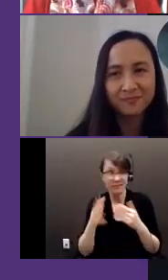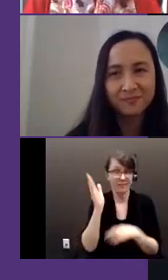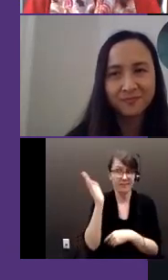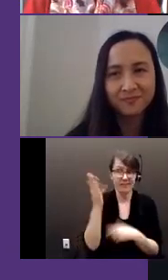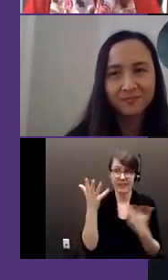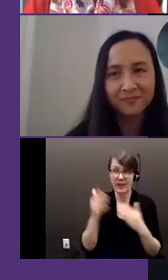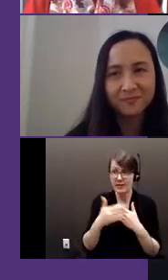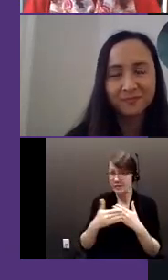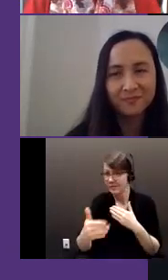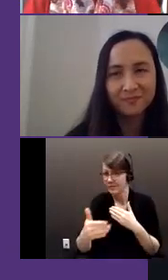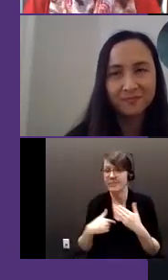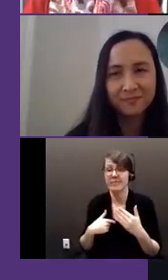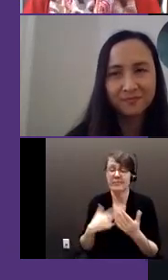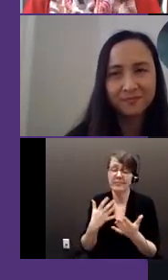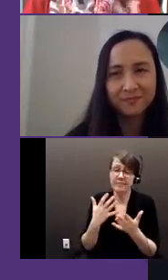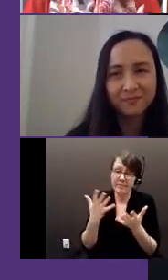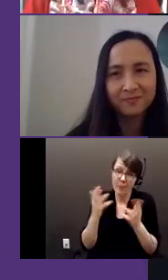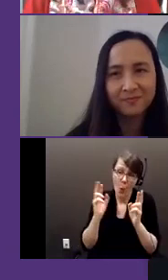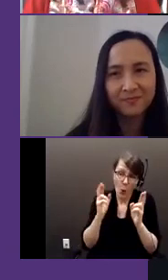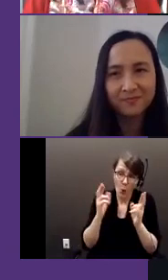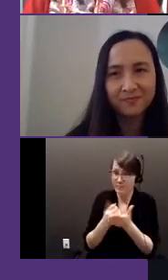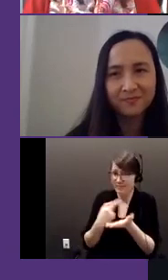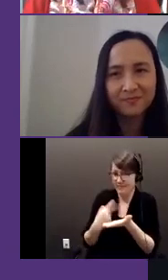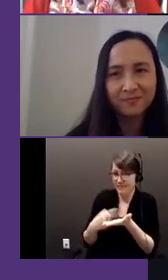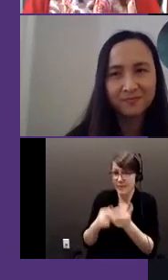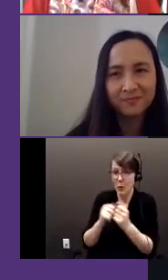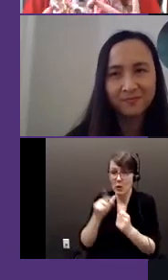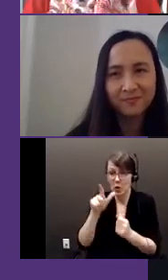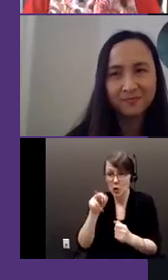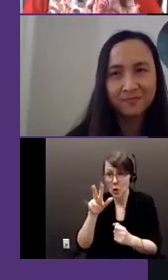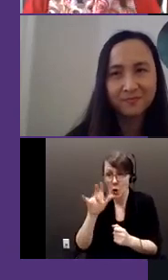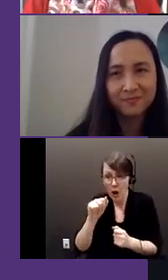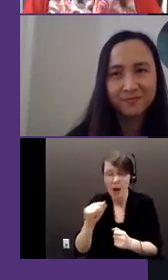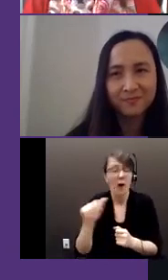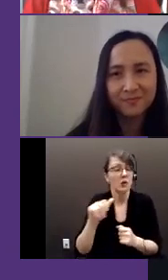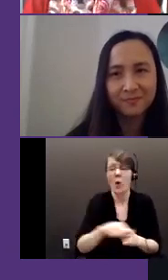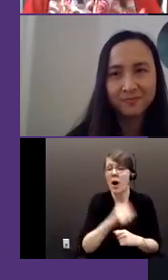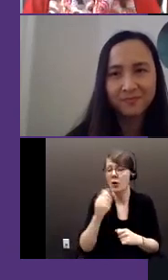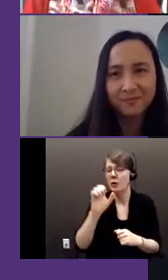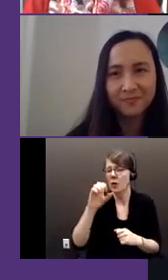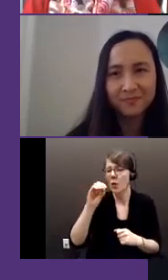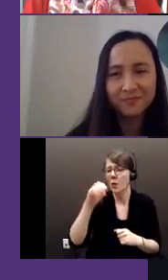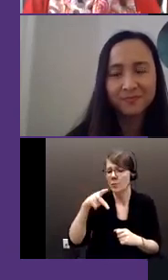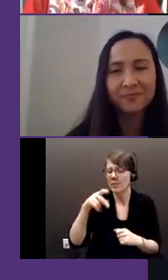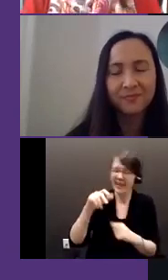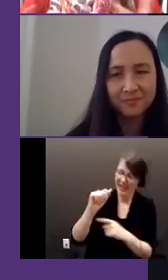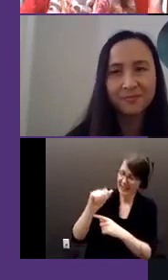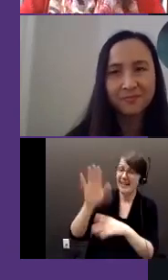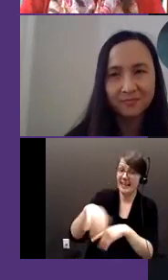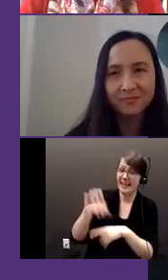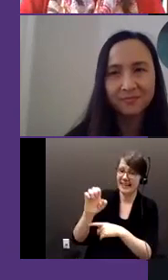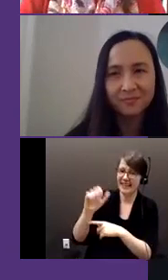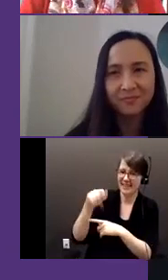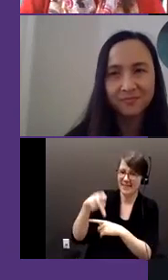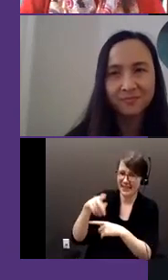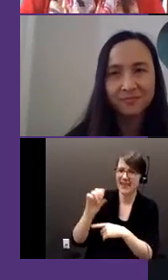Durham Elder Abuse Network to really try to sort of find out, are there places that we can go where older